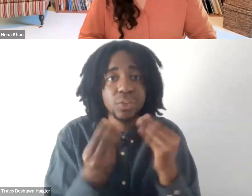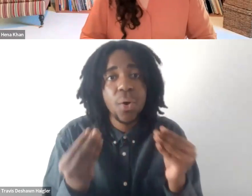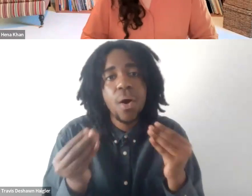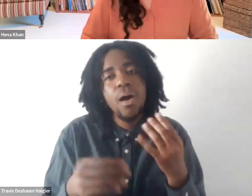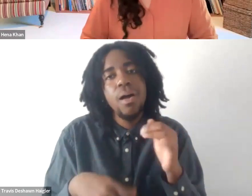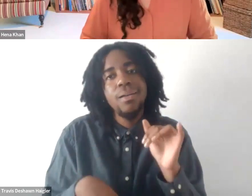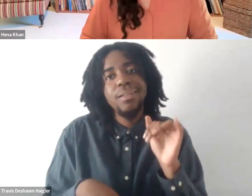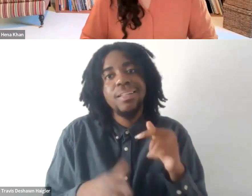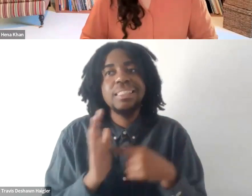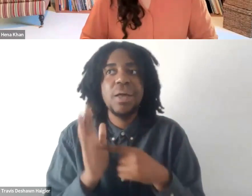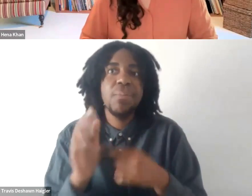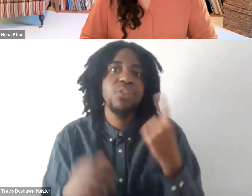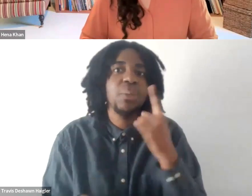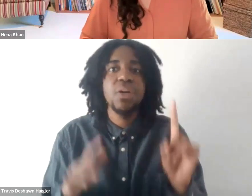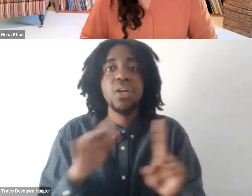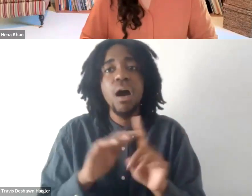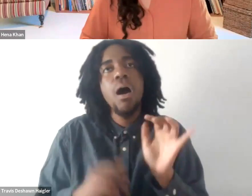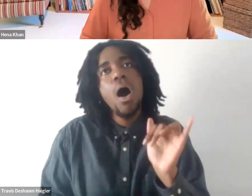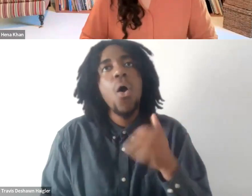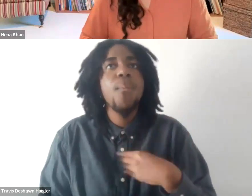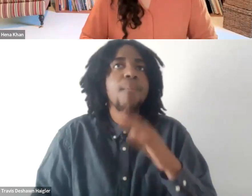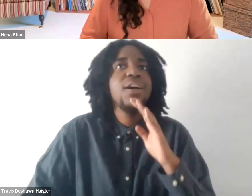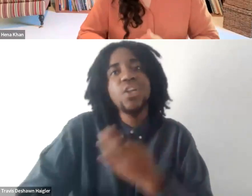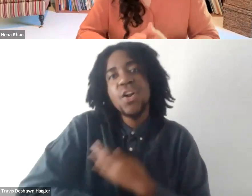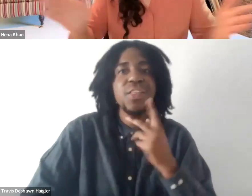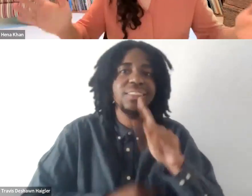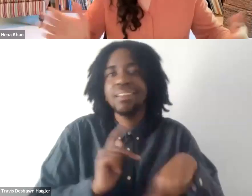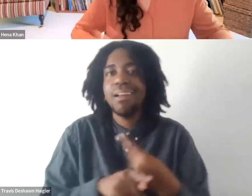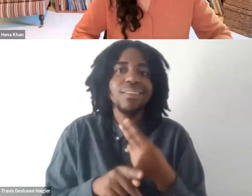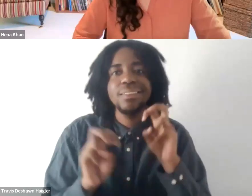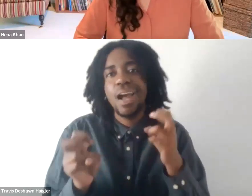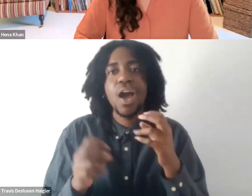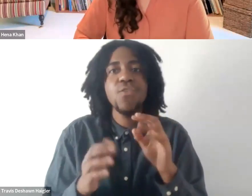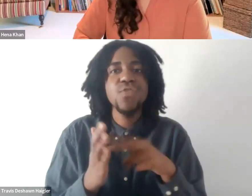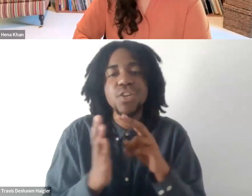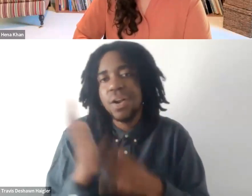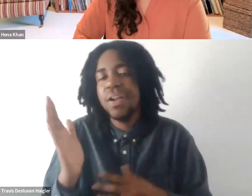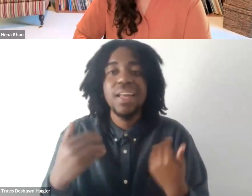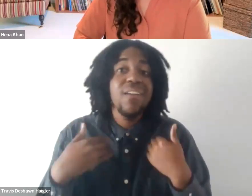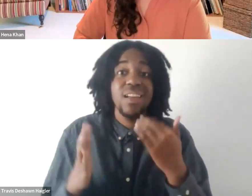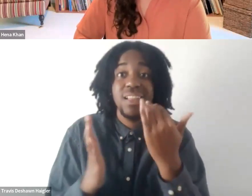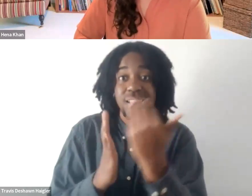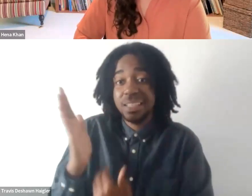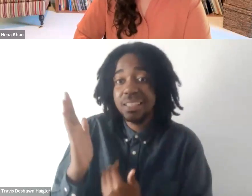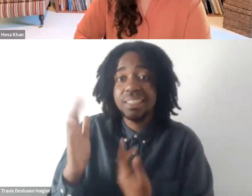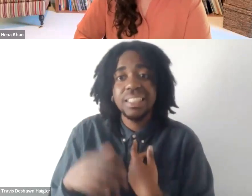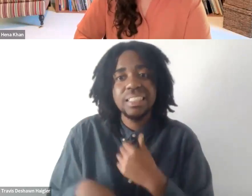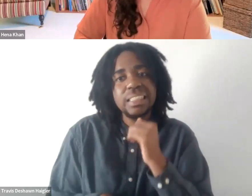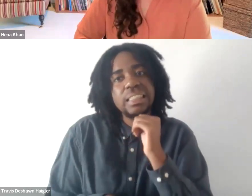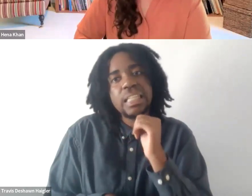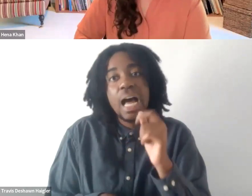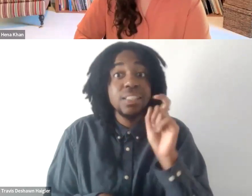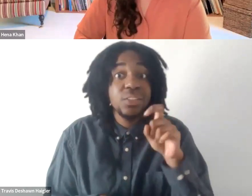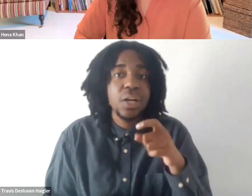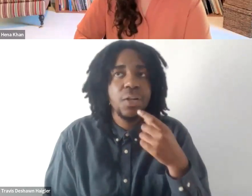is this type of reader, and I'd love to get something new. And they have a list of things they like, and it's not necessarily the one you would think.